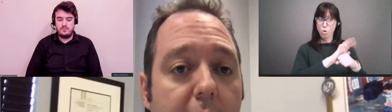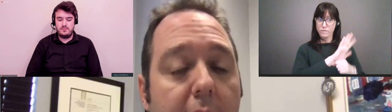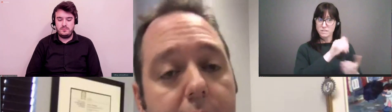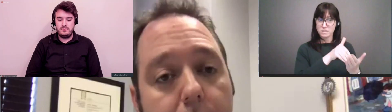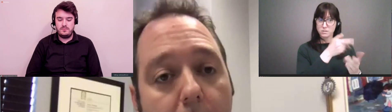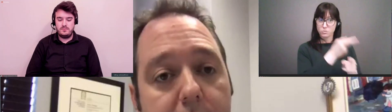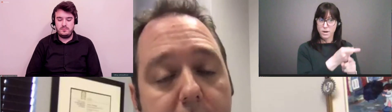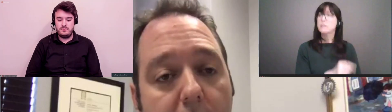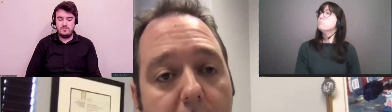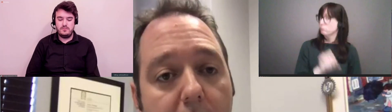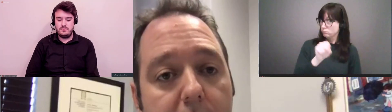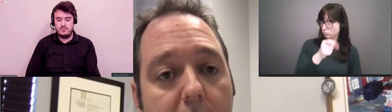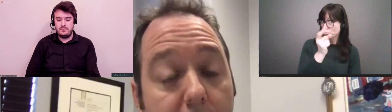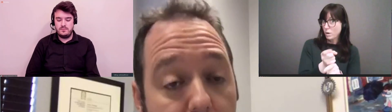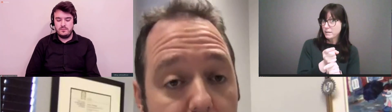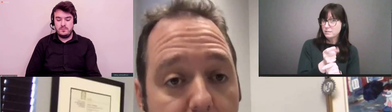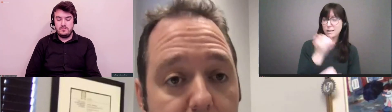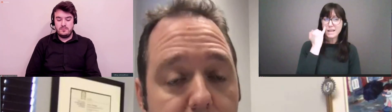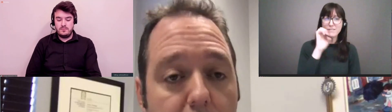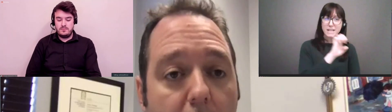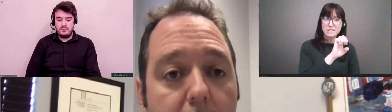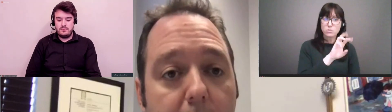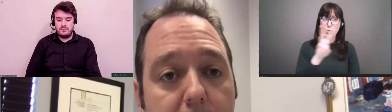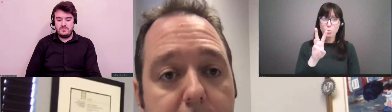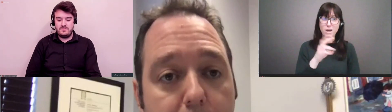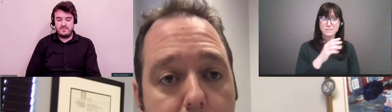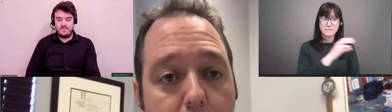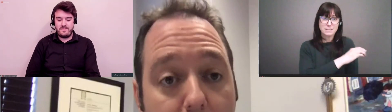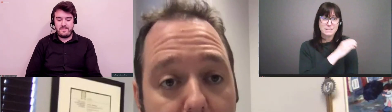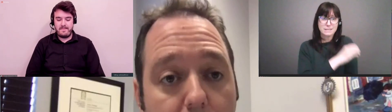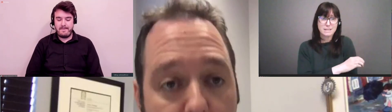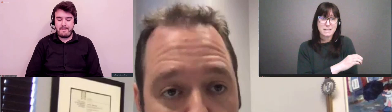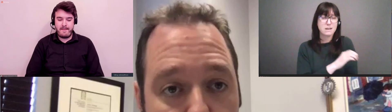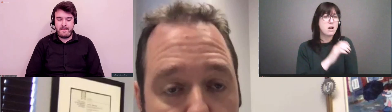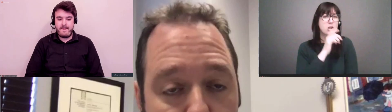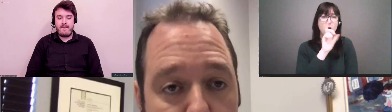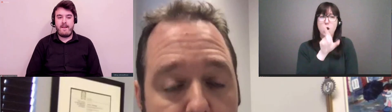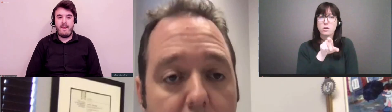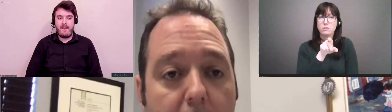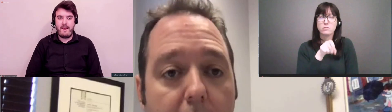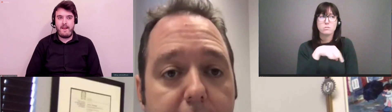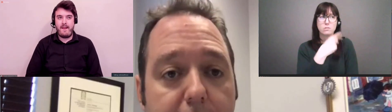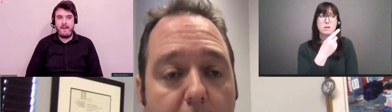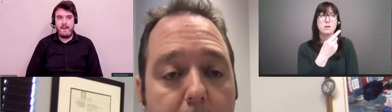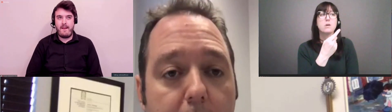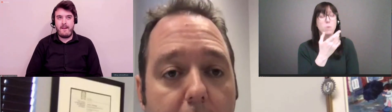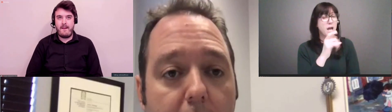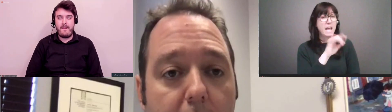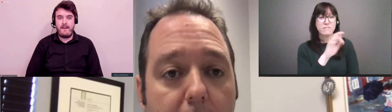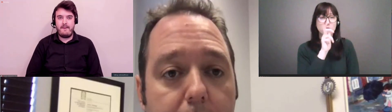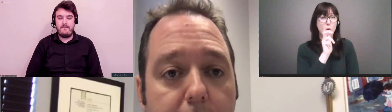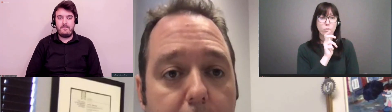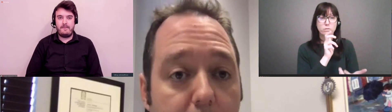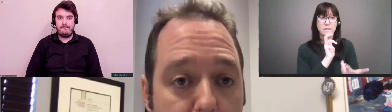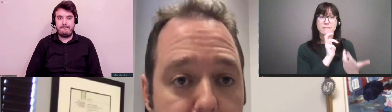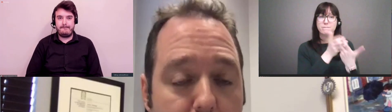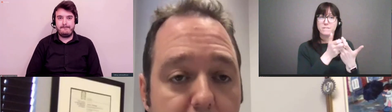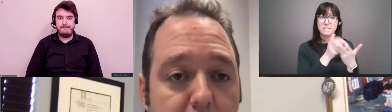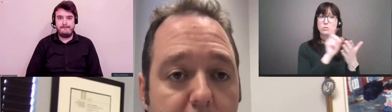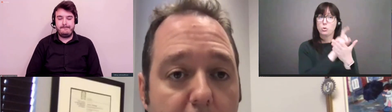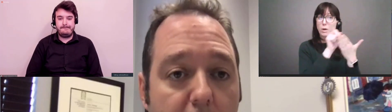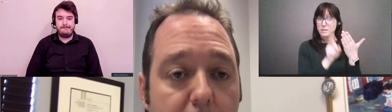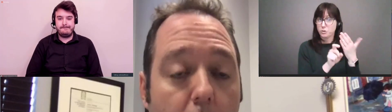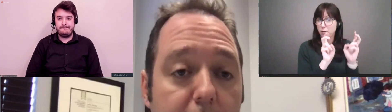the East or West care clinics are not limited to people meeting criteria from you know, from the